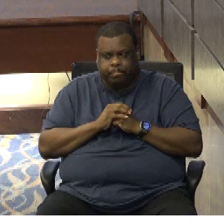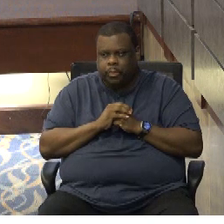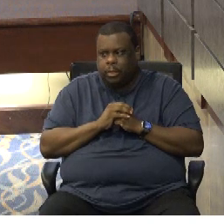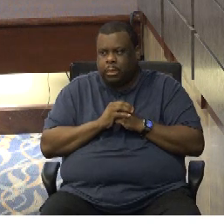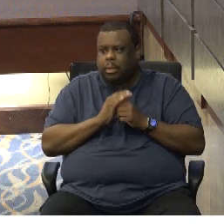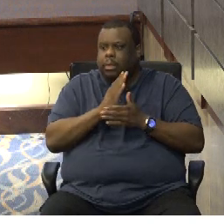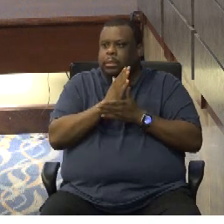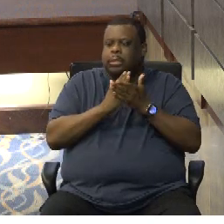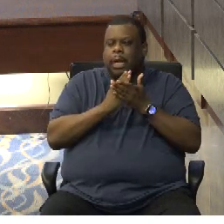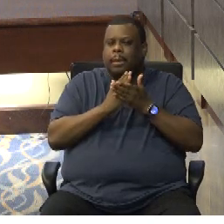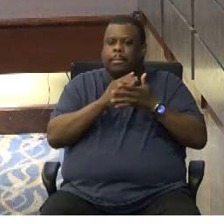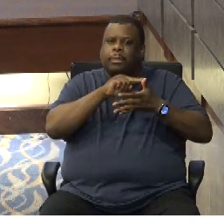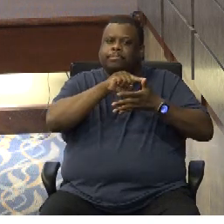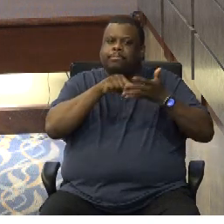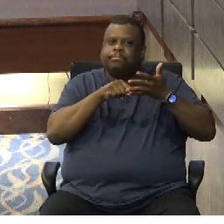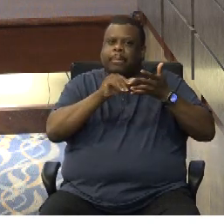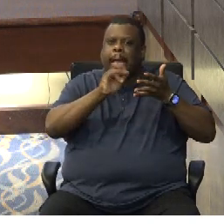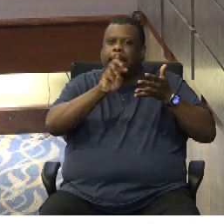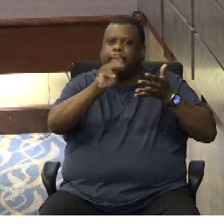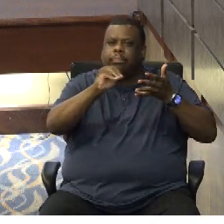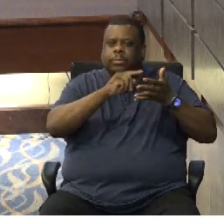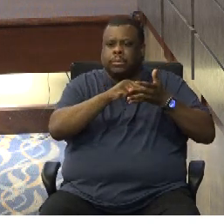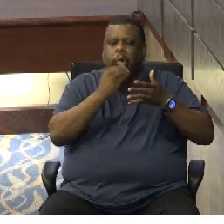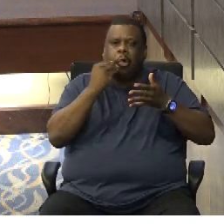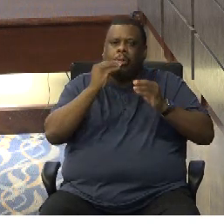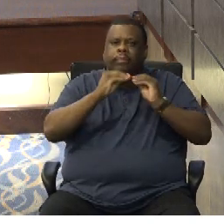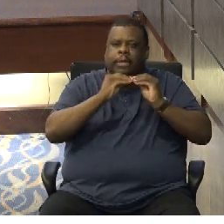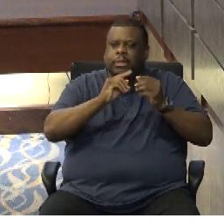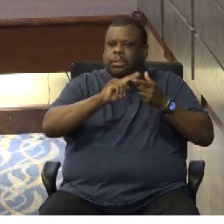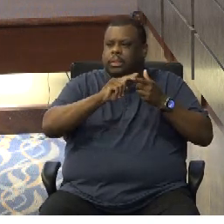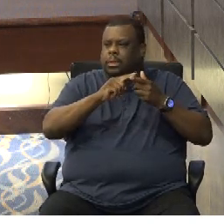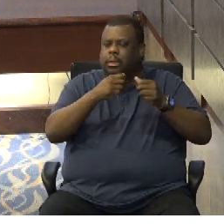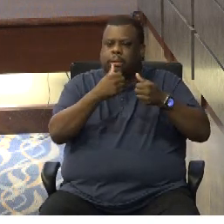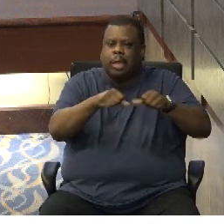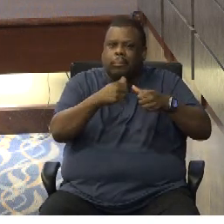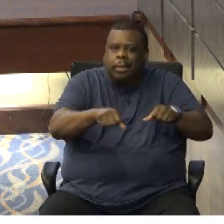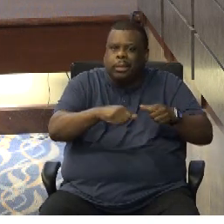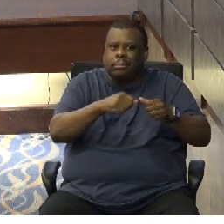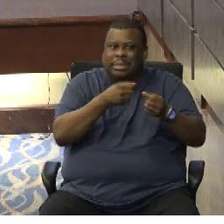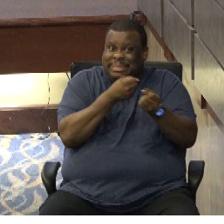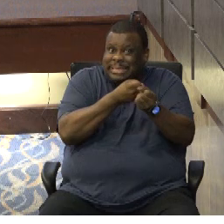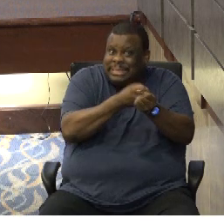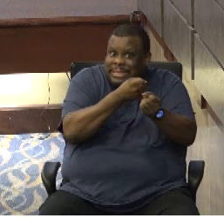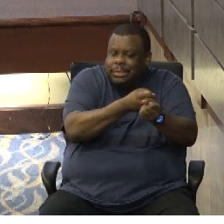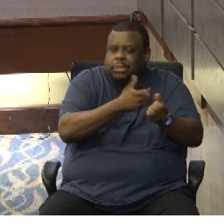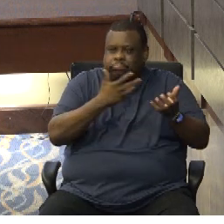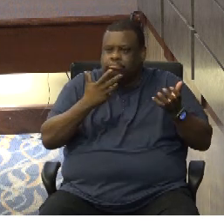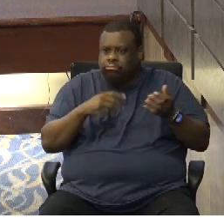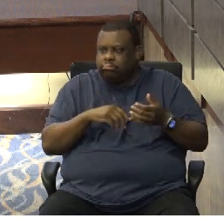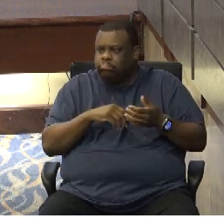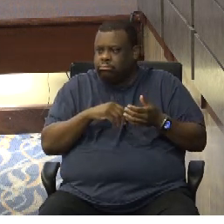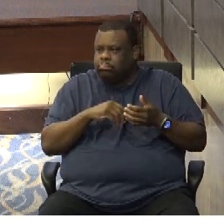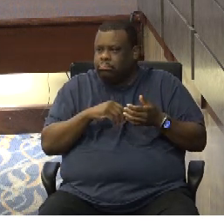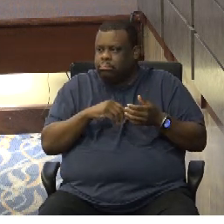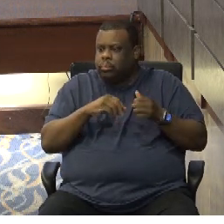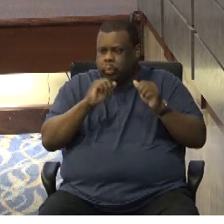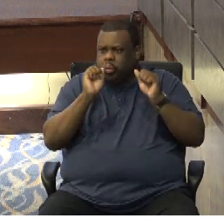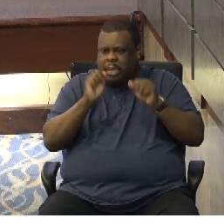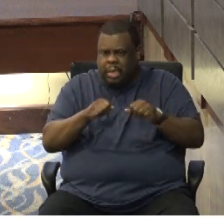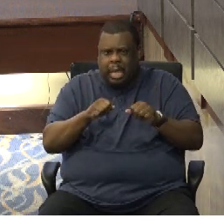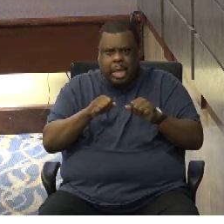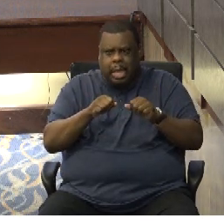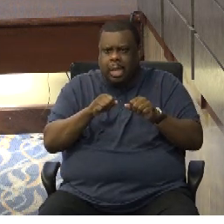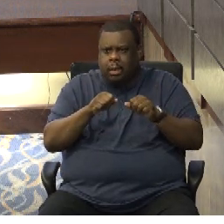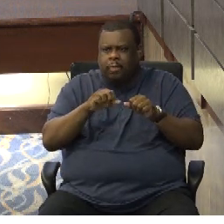items such as home rehabilitation and down payment assistance that can be in support of some of the